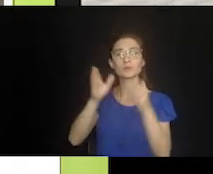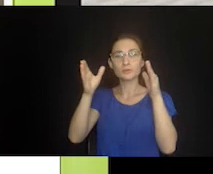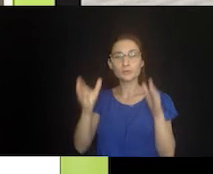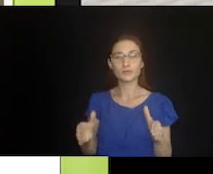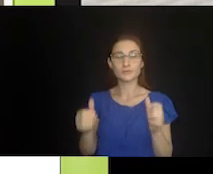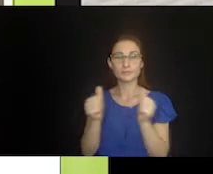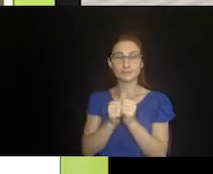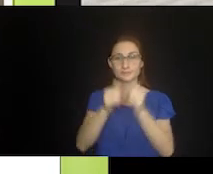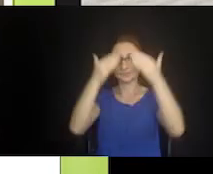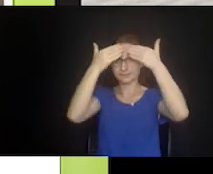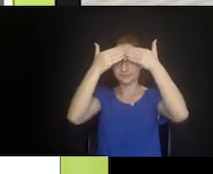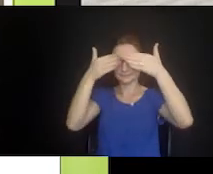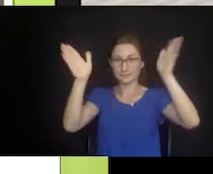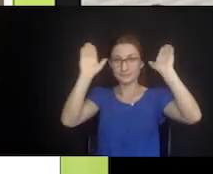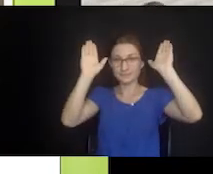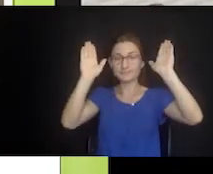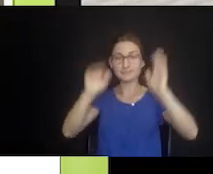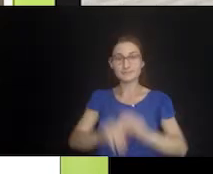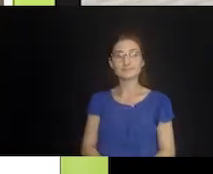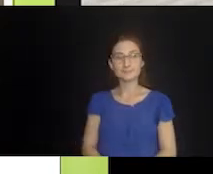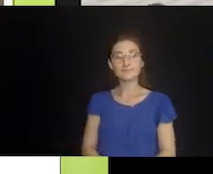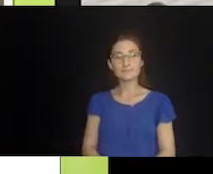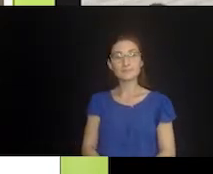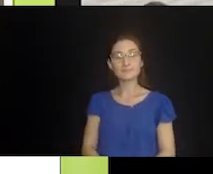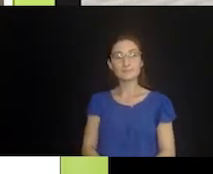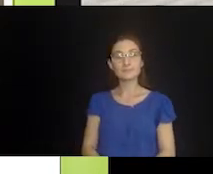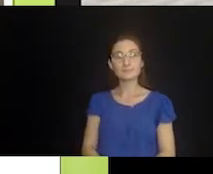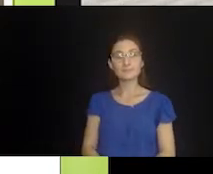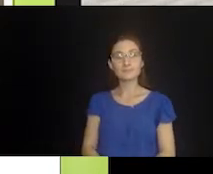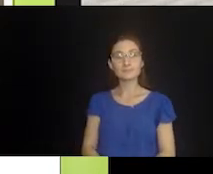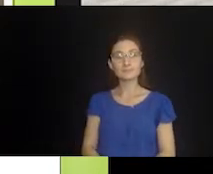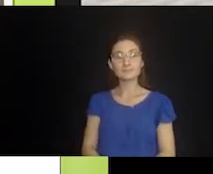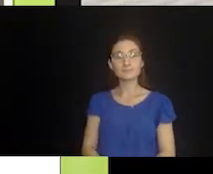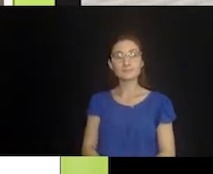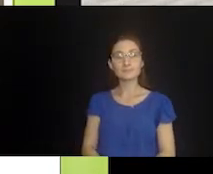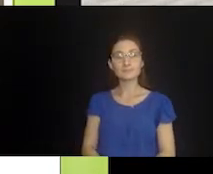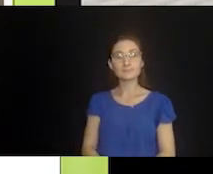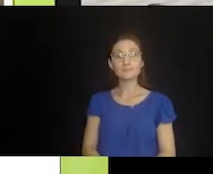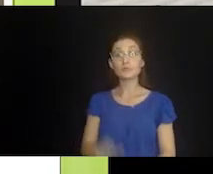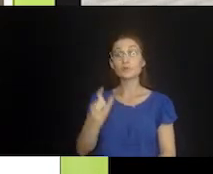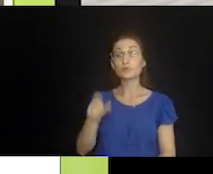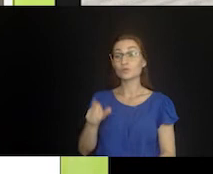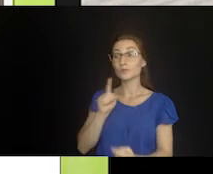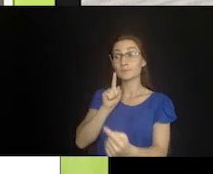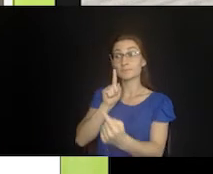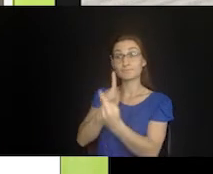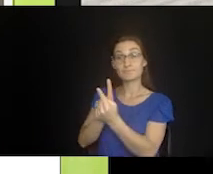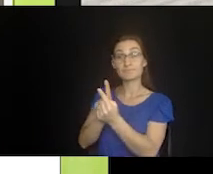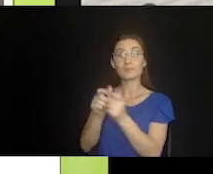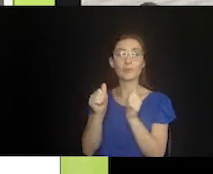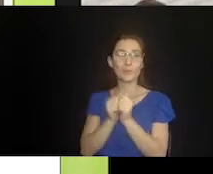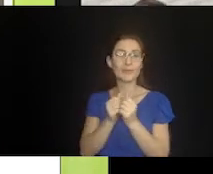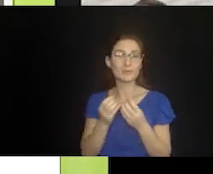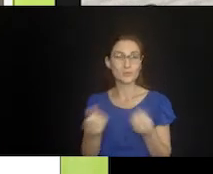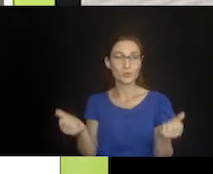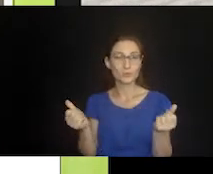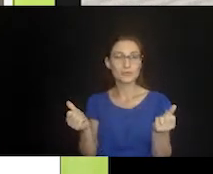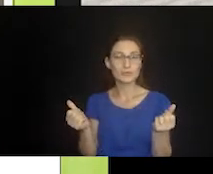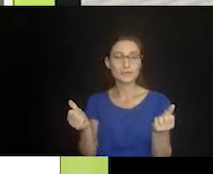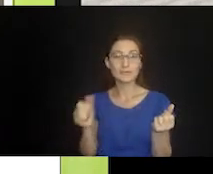always approach someone with an open mind, and you want to approach them with